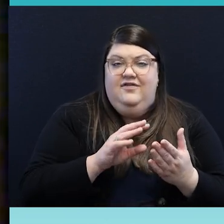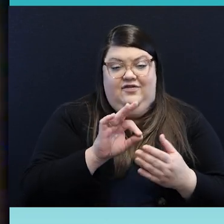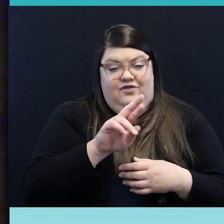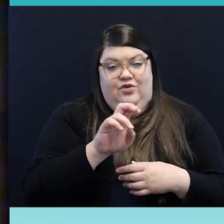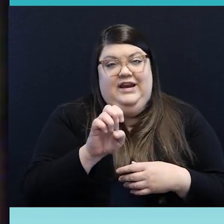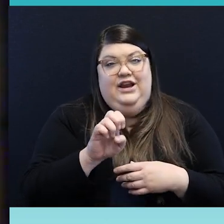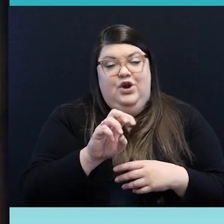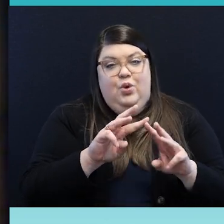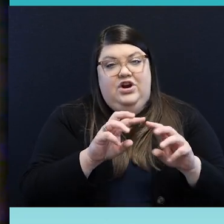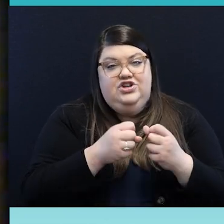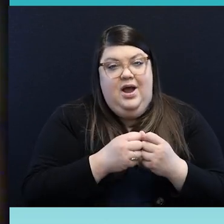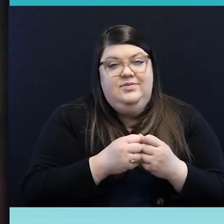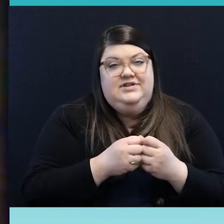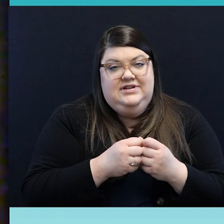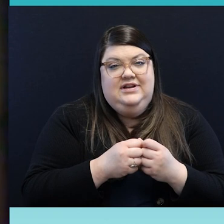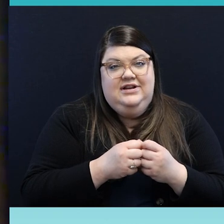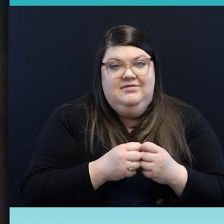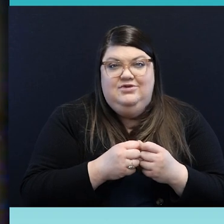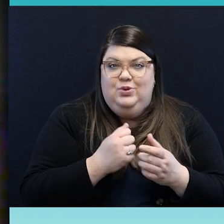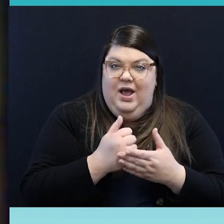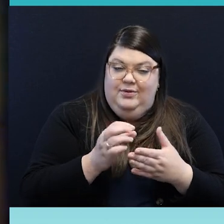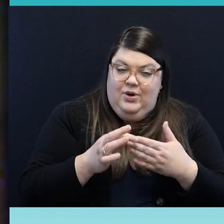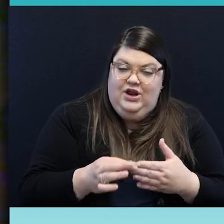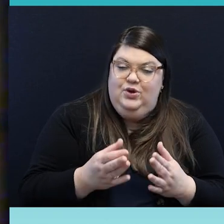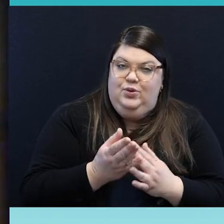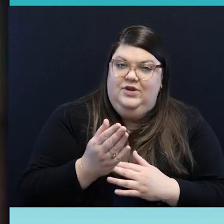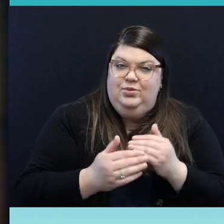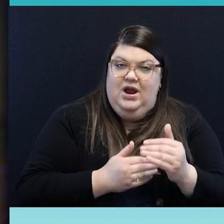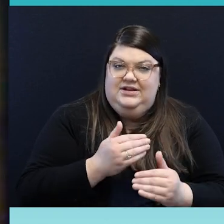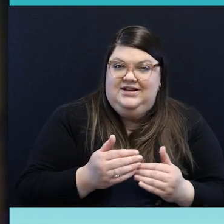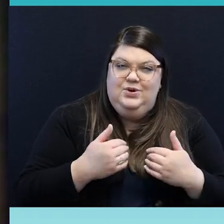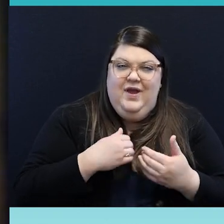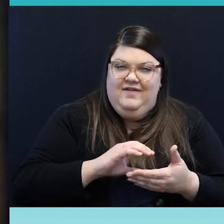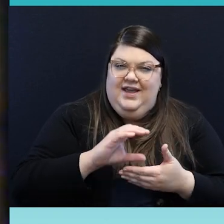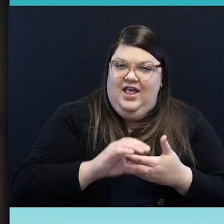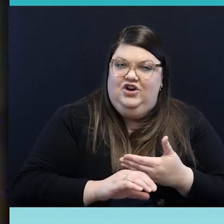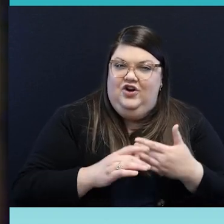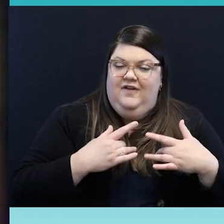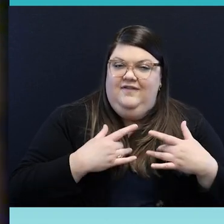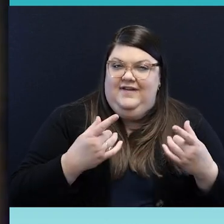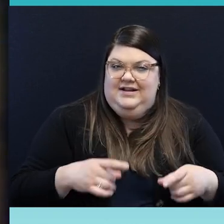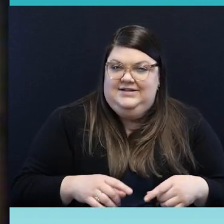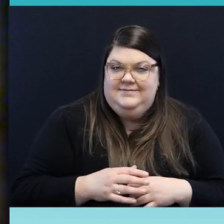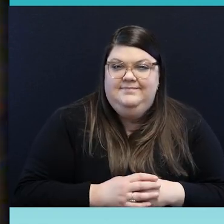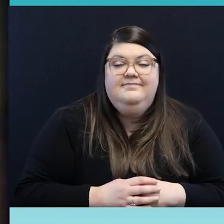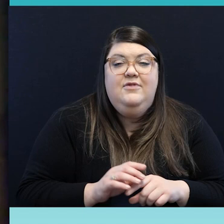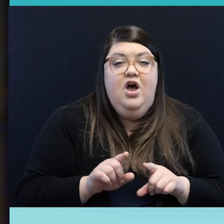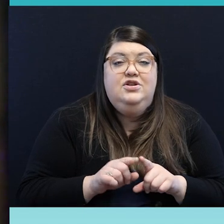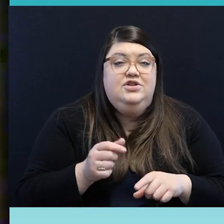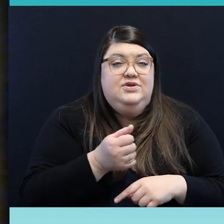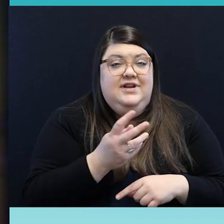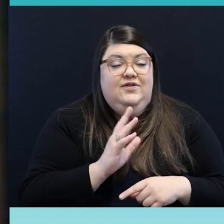to guide you in this process. And we have a calendar of events. And also, quite a few of our